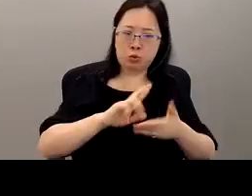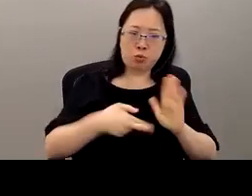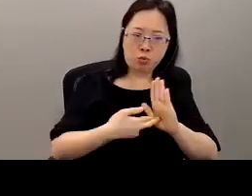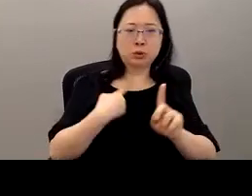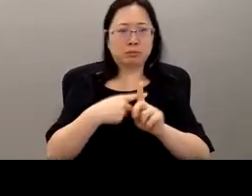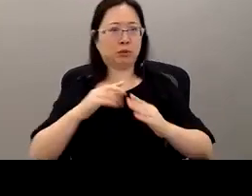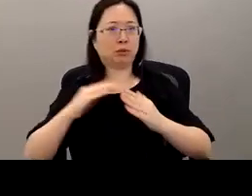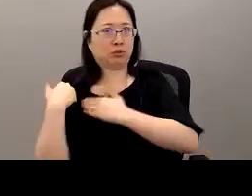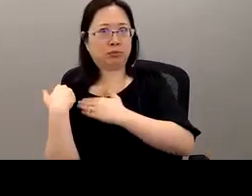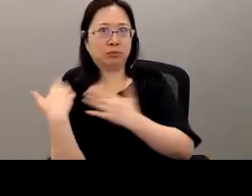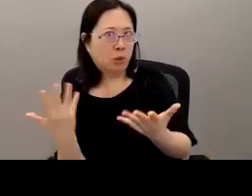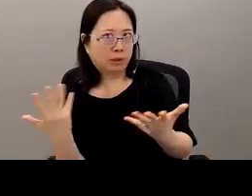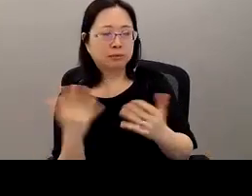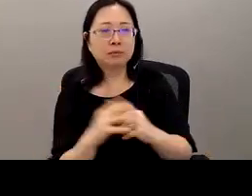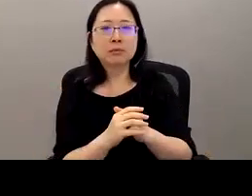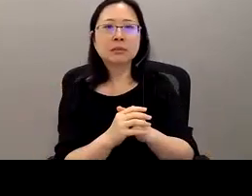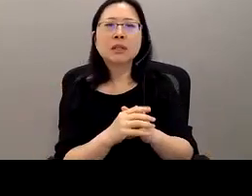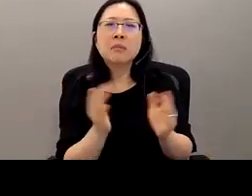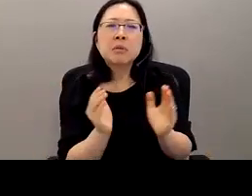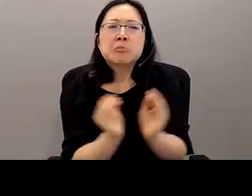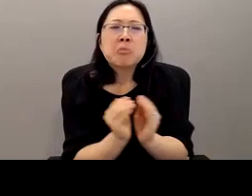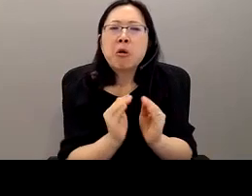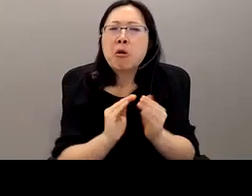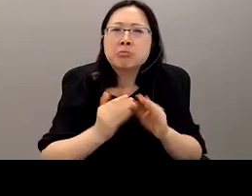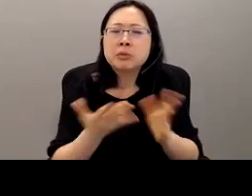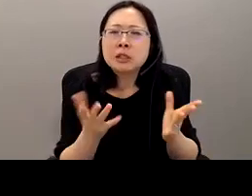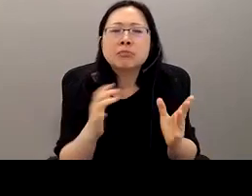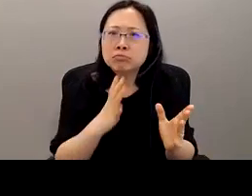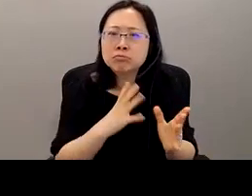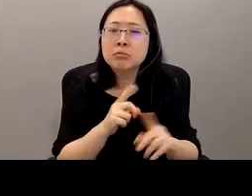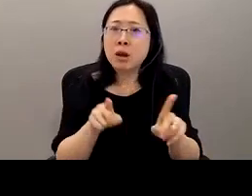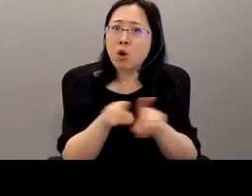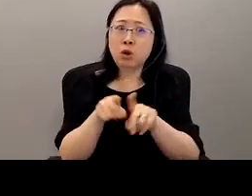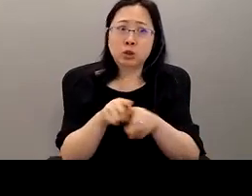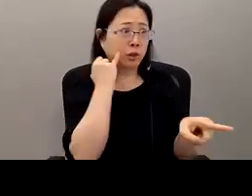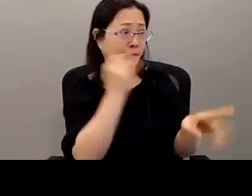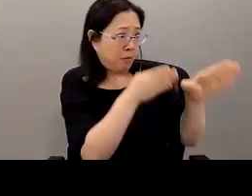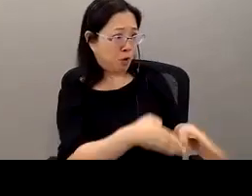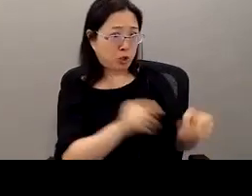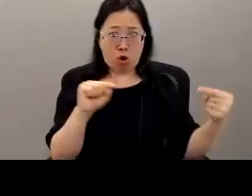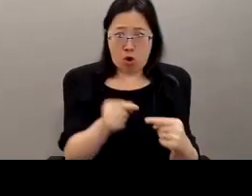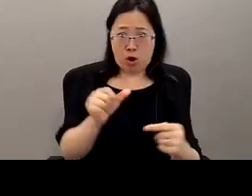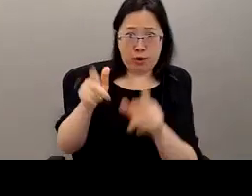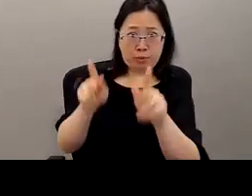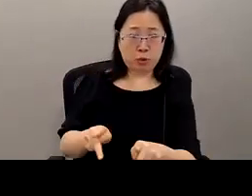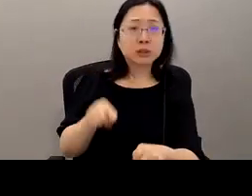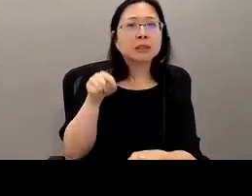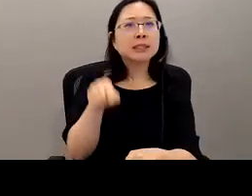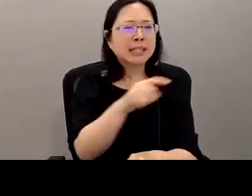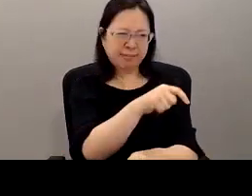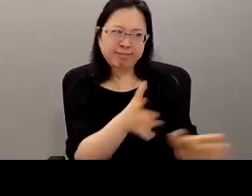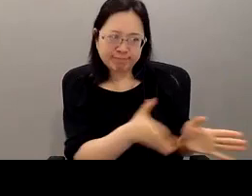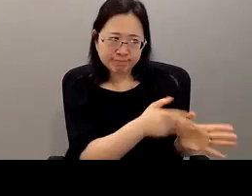micro situations that we talk about, that when someone has harmed someone, that creates accountability or